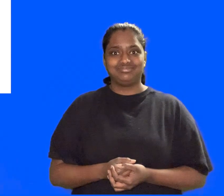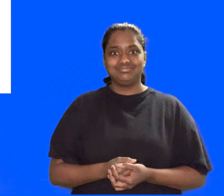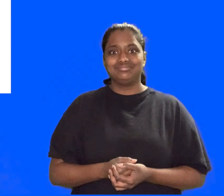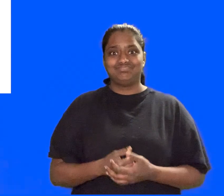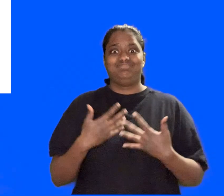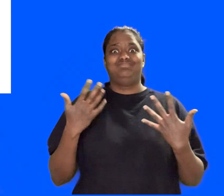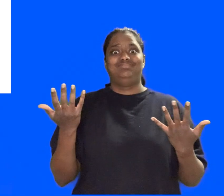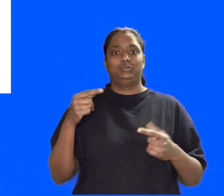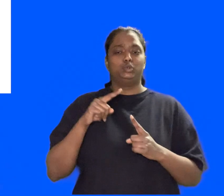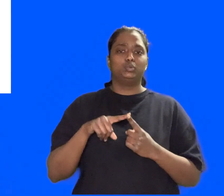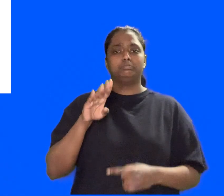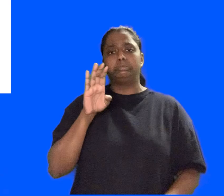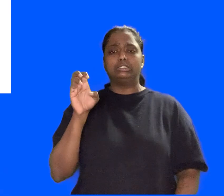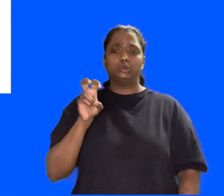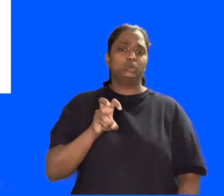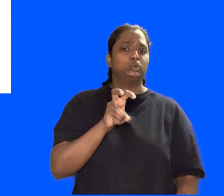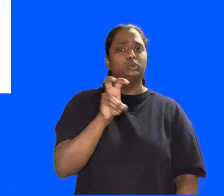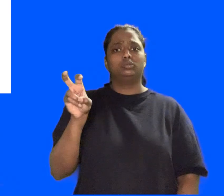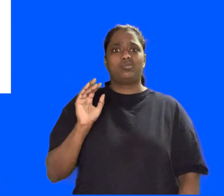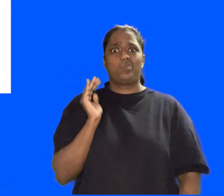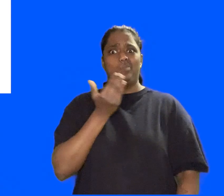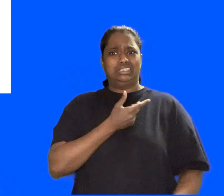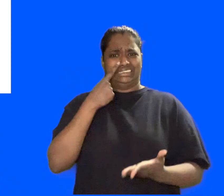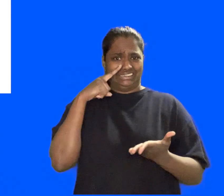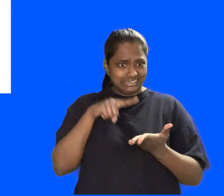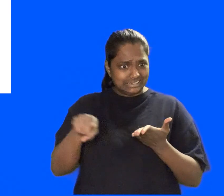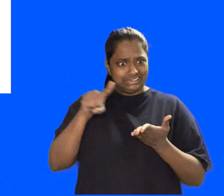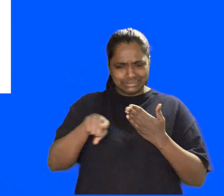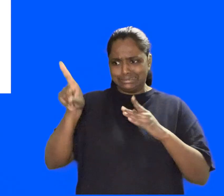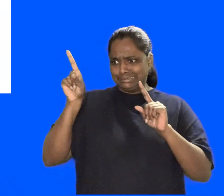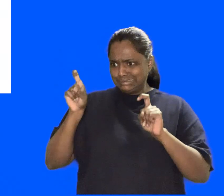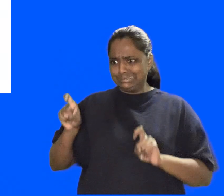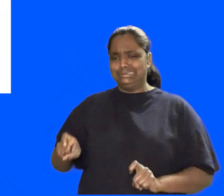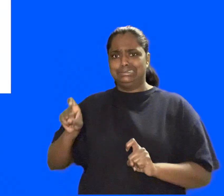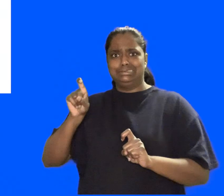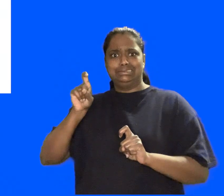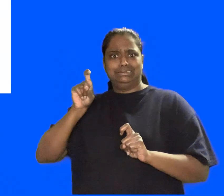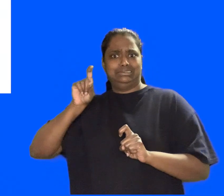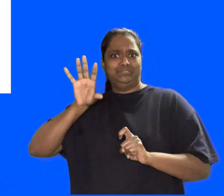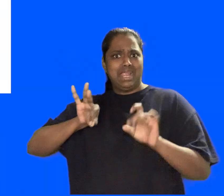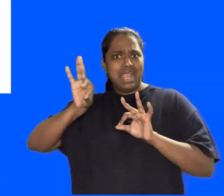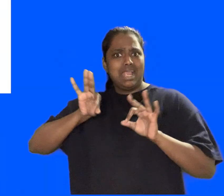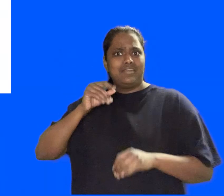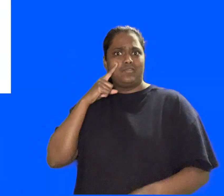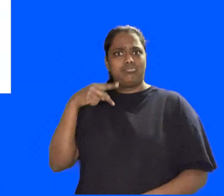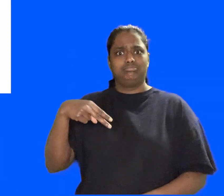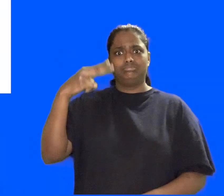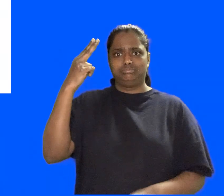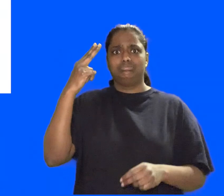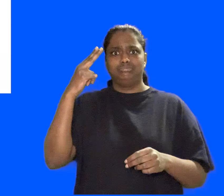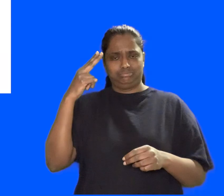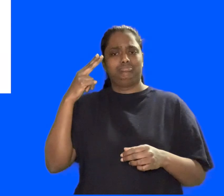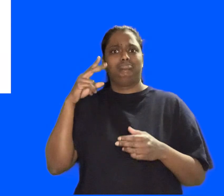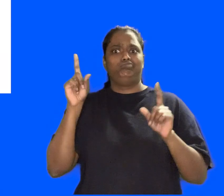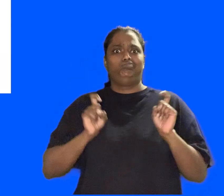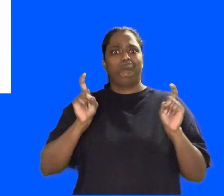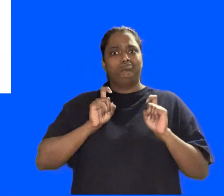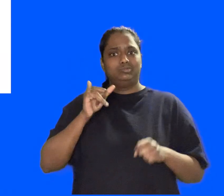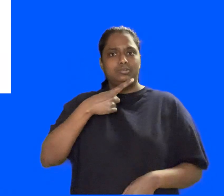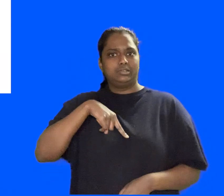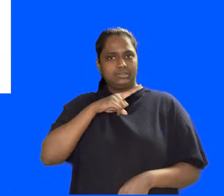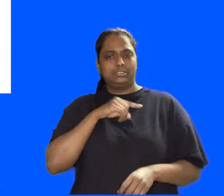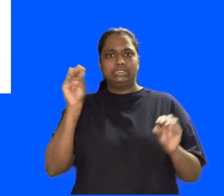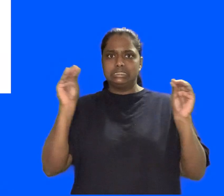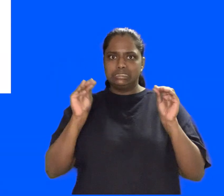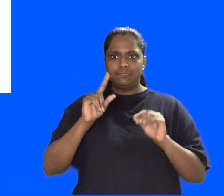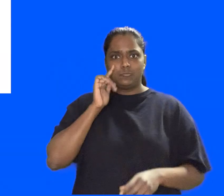on the app. And then there's a little message icon there where Ali can then engage in a message with Jay and respond